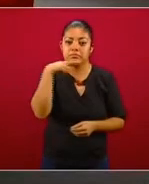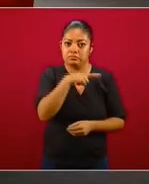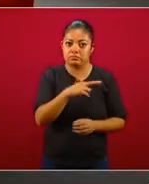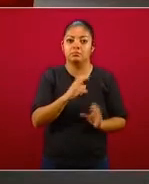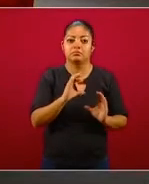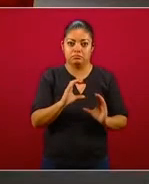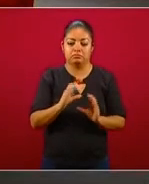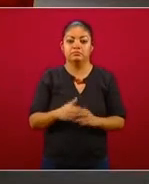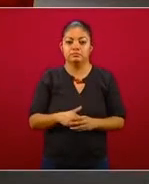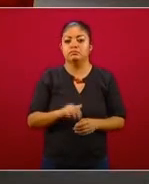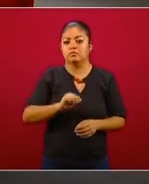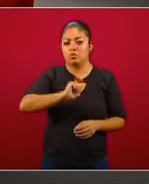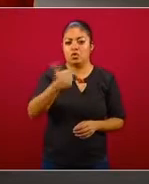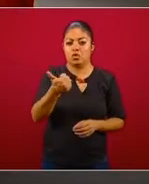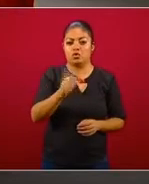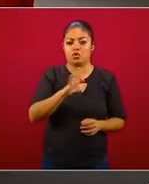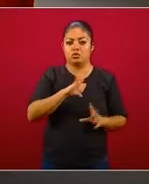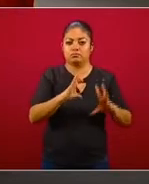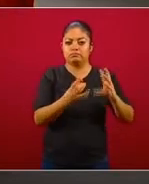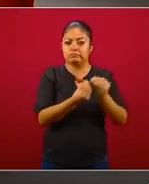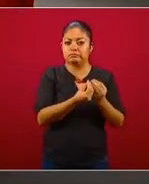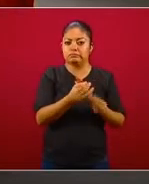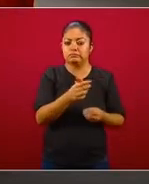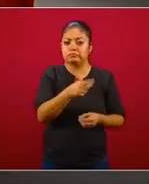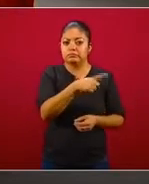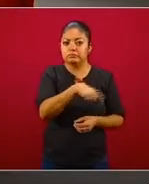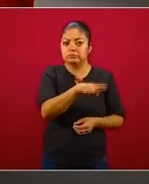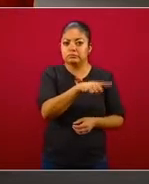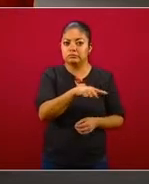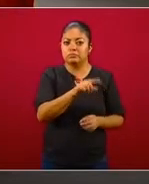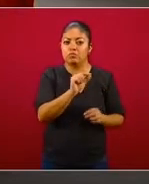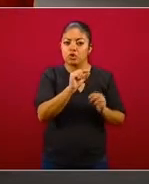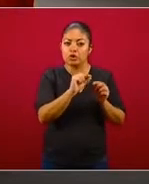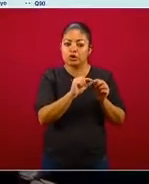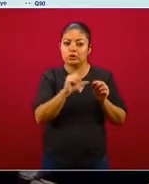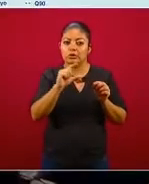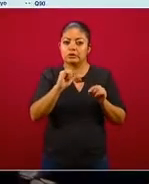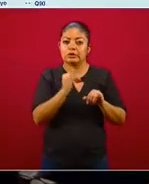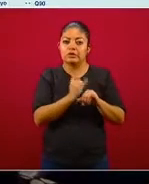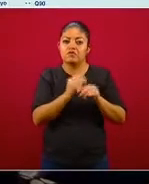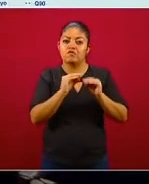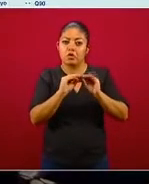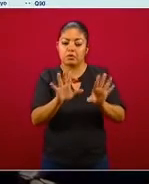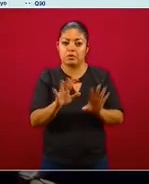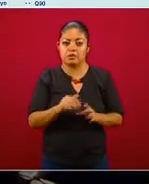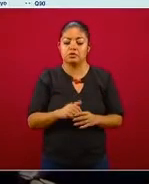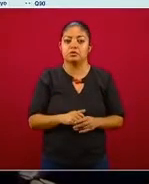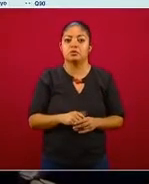la do with siguiente, the los fact that we weren't sospechosos. getting very Aquí much vemos con los information sospechosos es un from them. poquito más informativa. And it